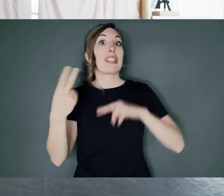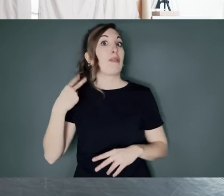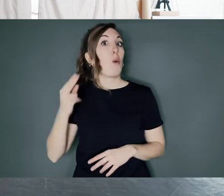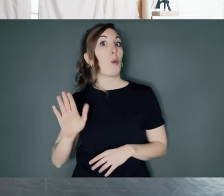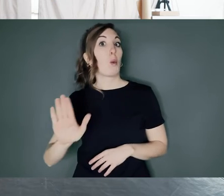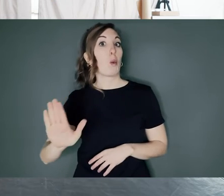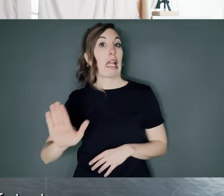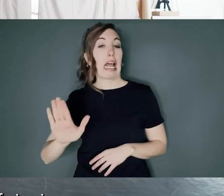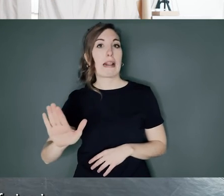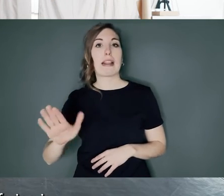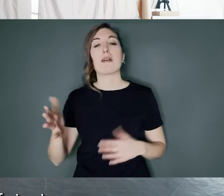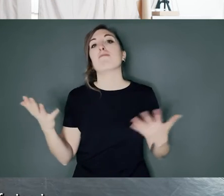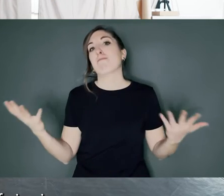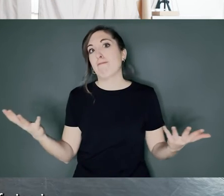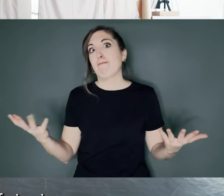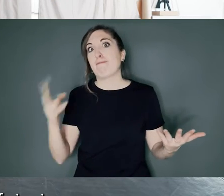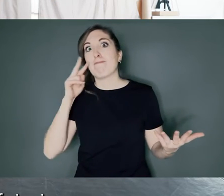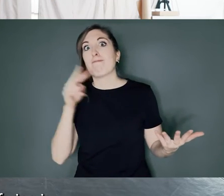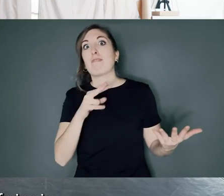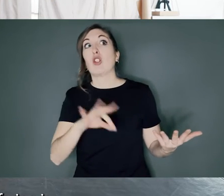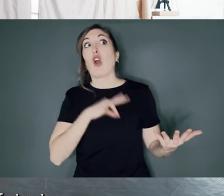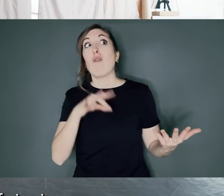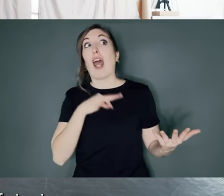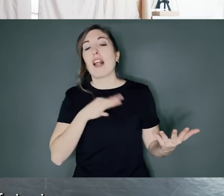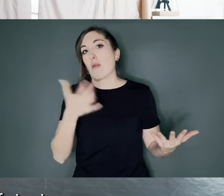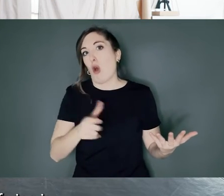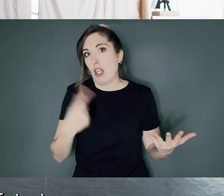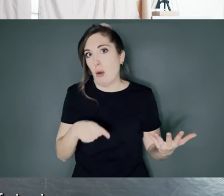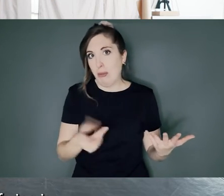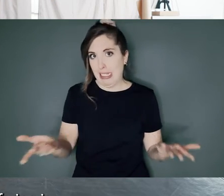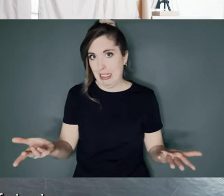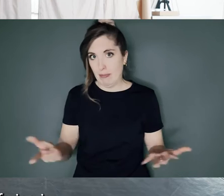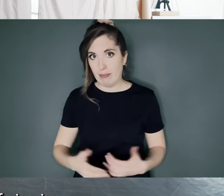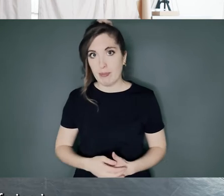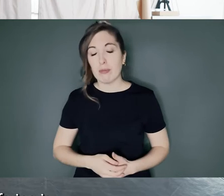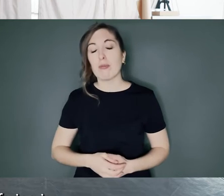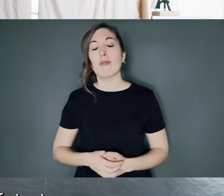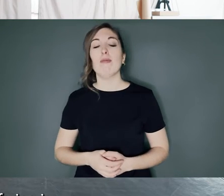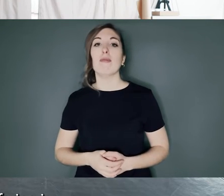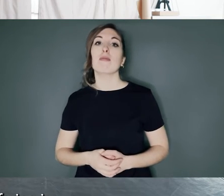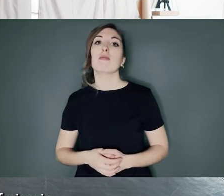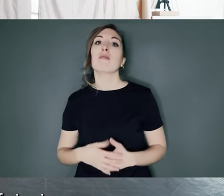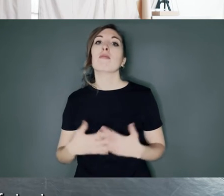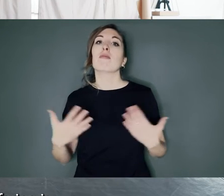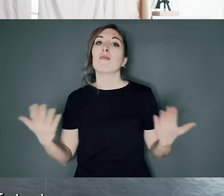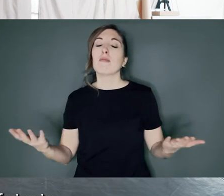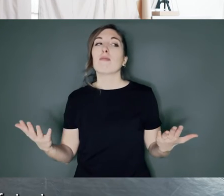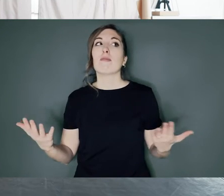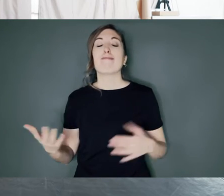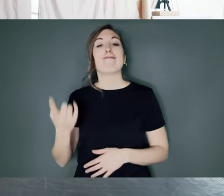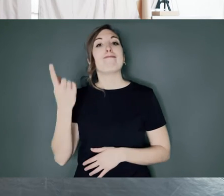sound. So that's where this suffering is seen from the hearing perspective.